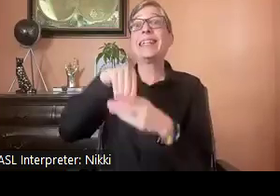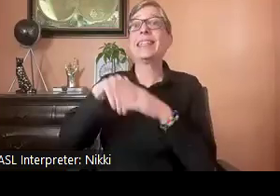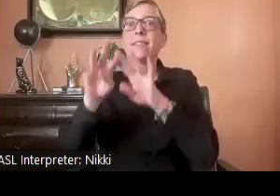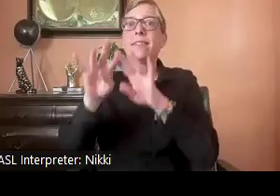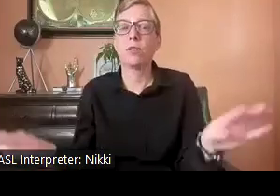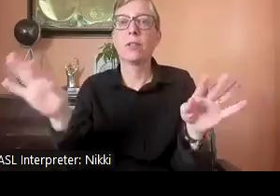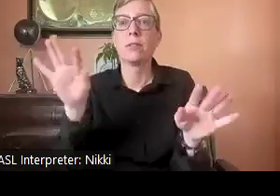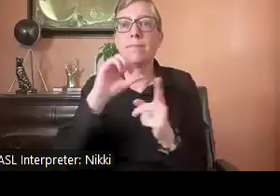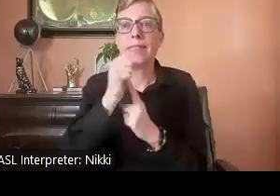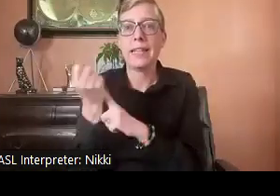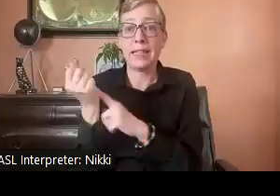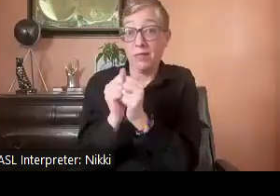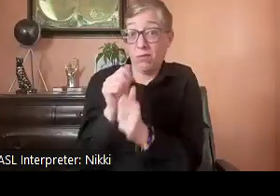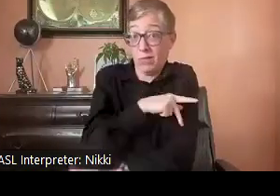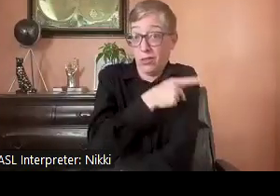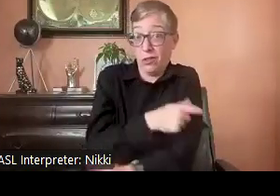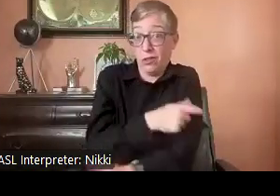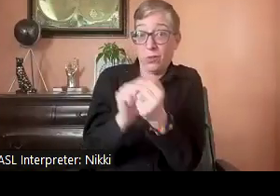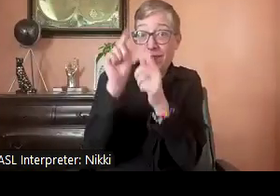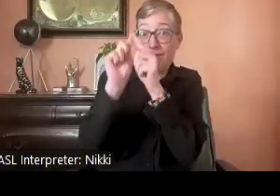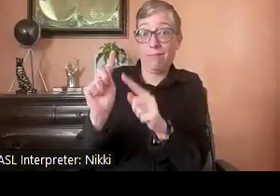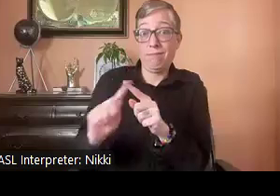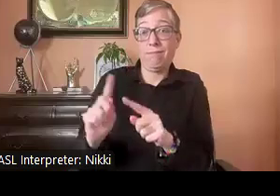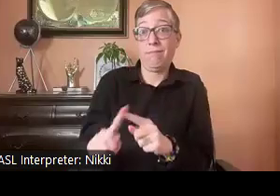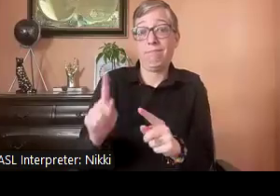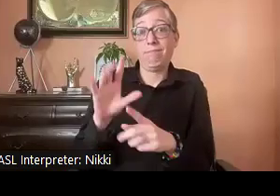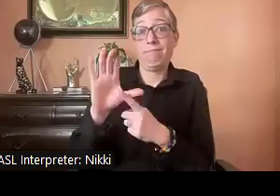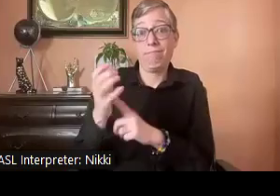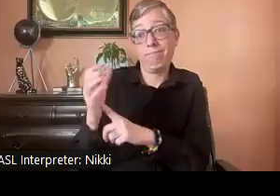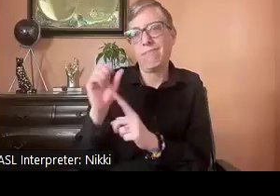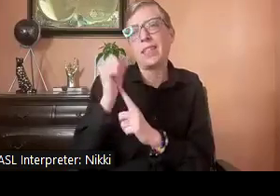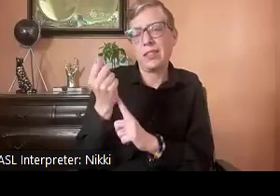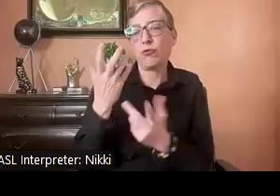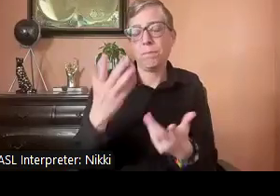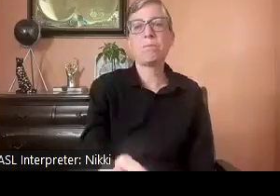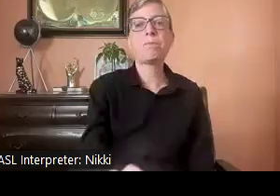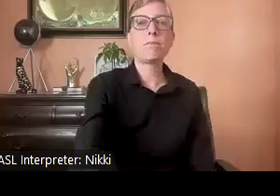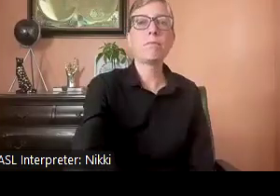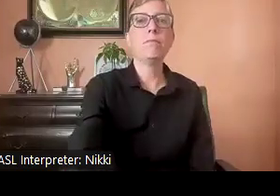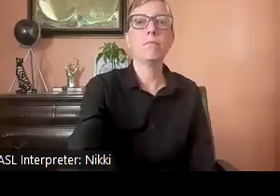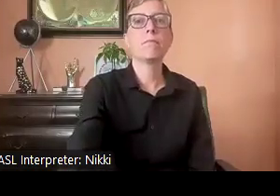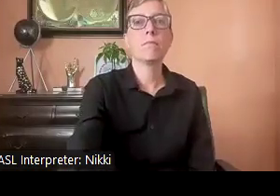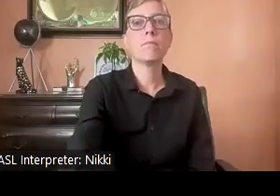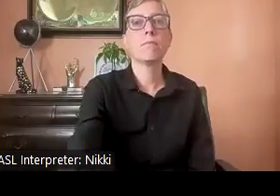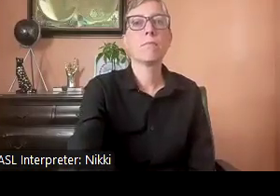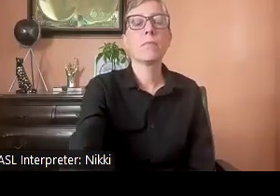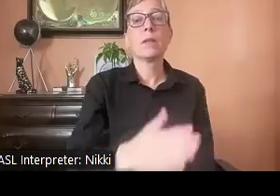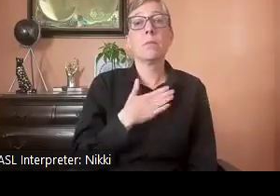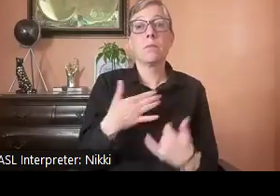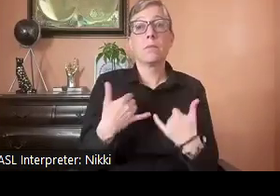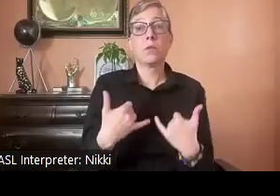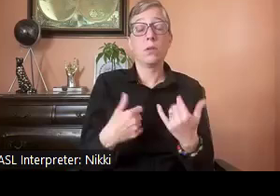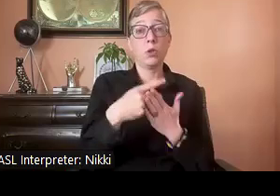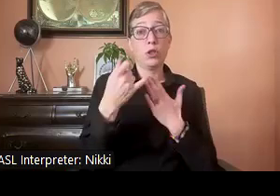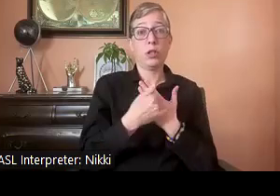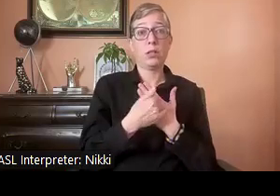conditions, right? So that's one of the things that we need to think about. In my current projects, we're